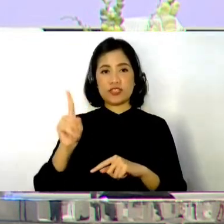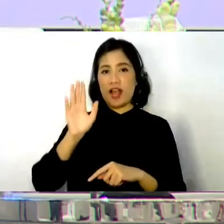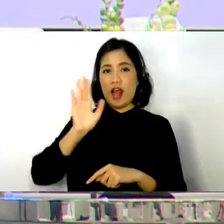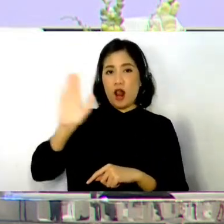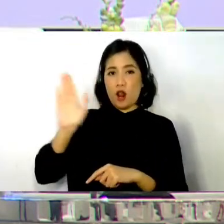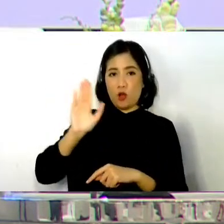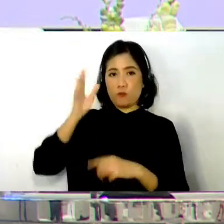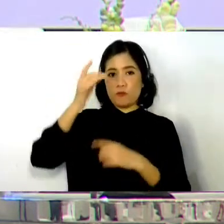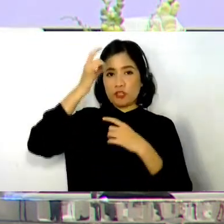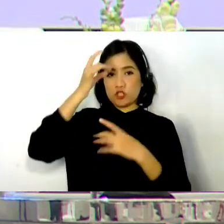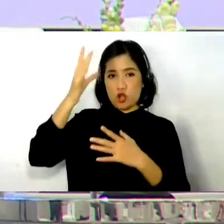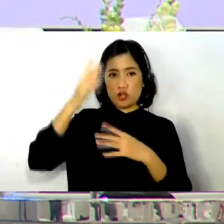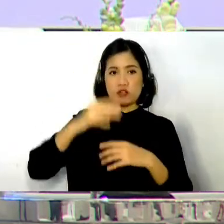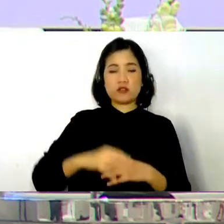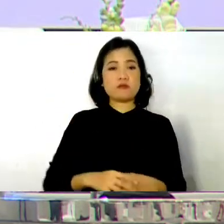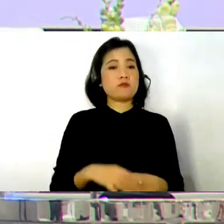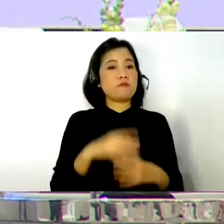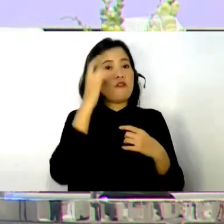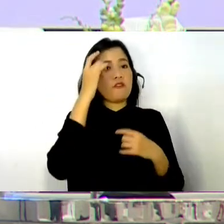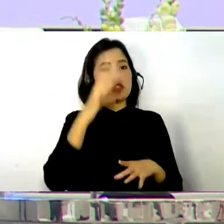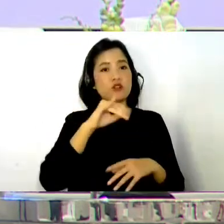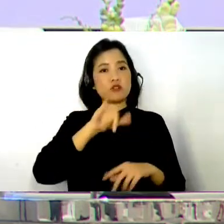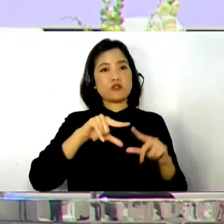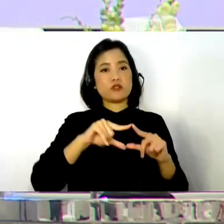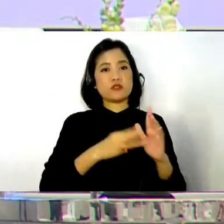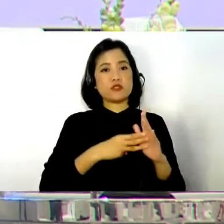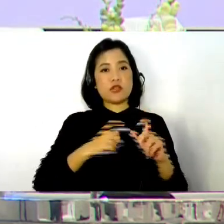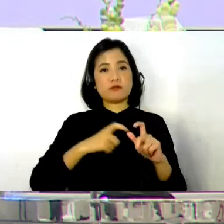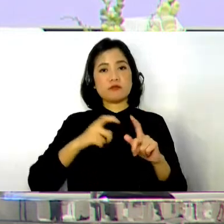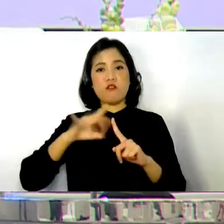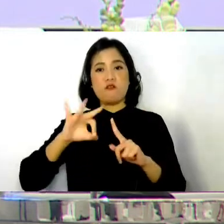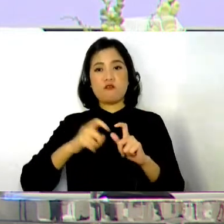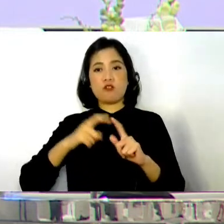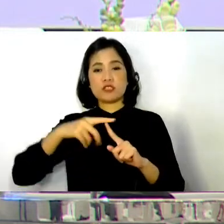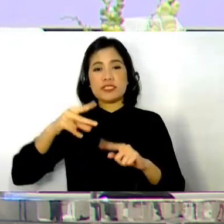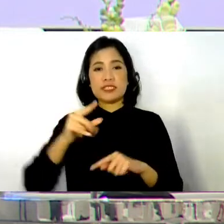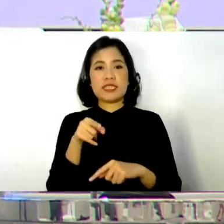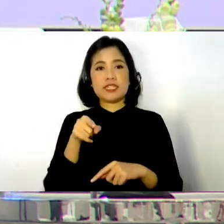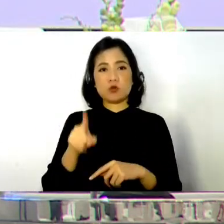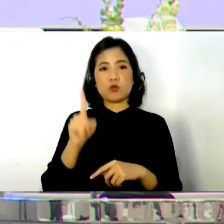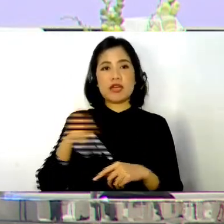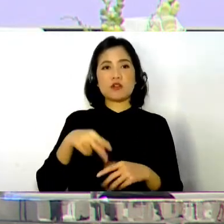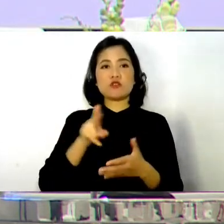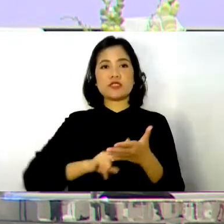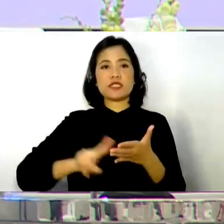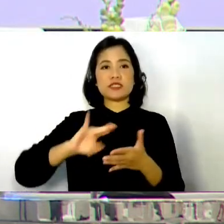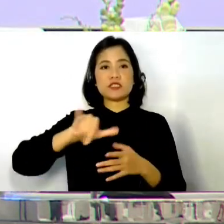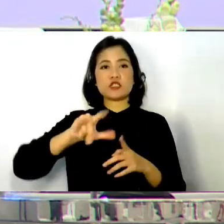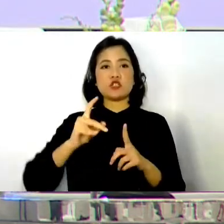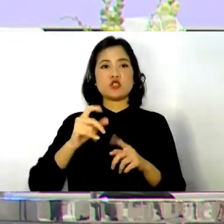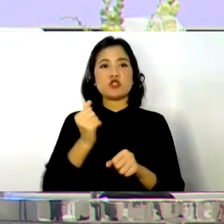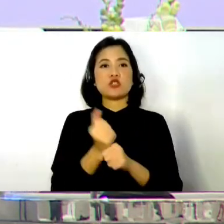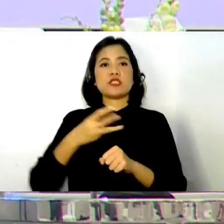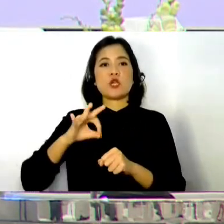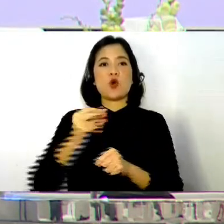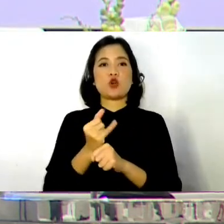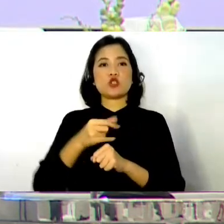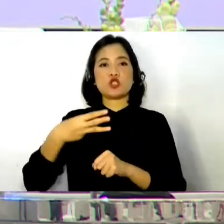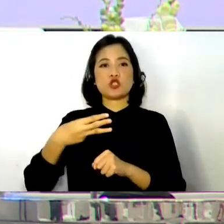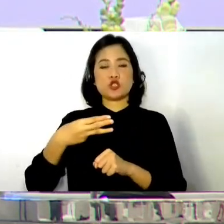already understand the story, and we will be really happy to get a lot of feedback and a lot of collaboration with